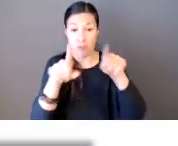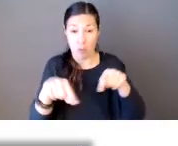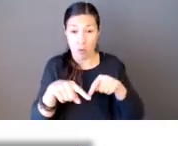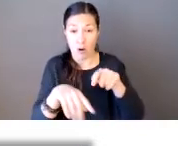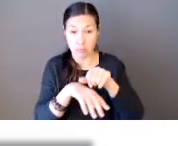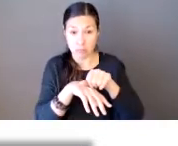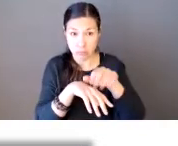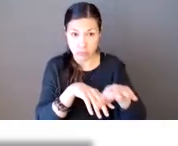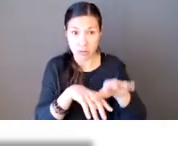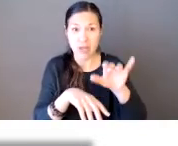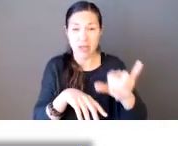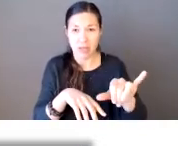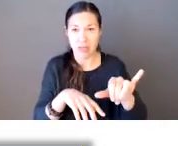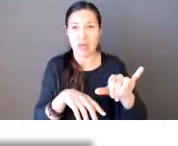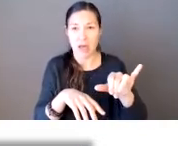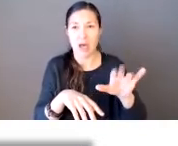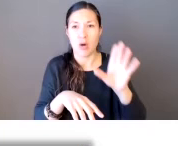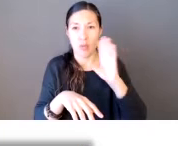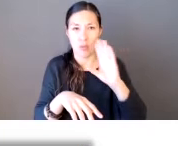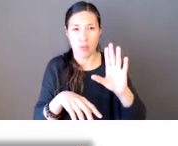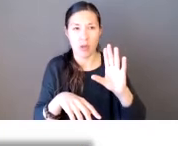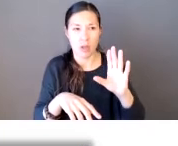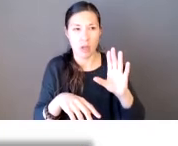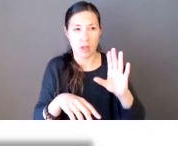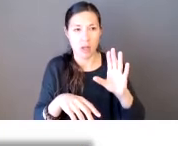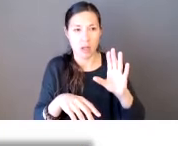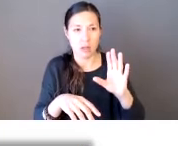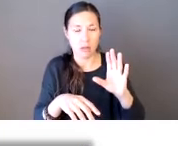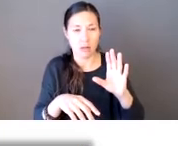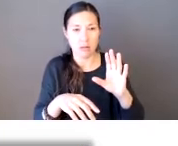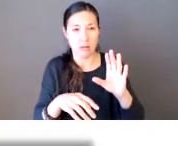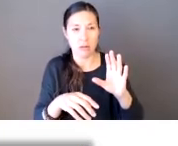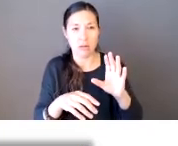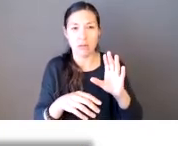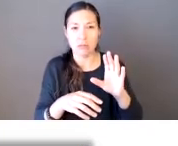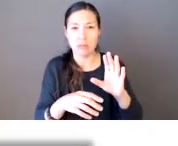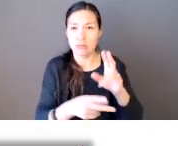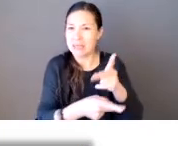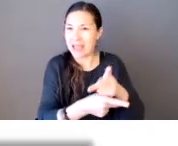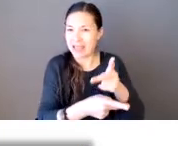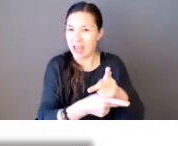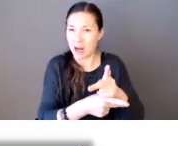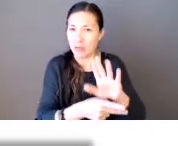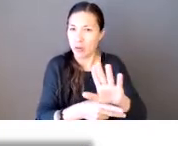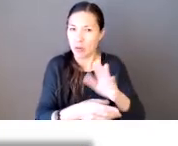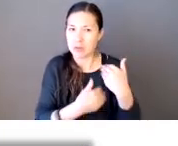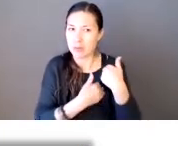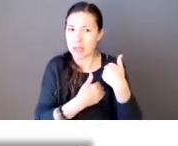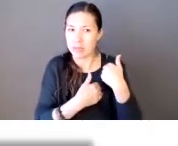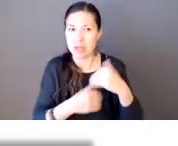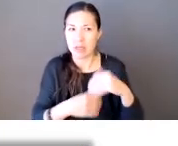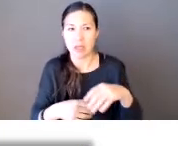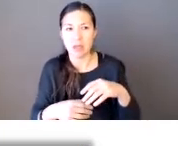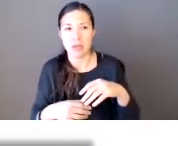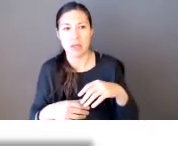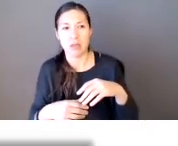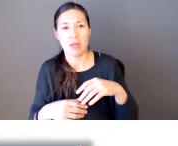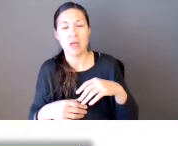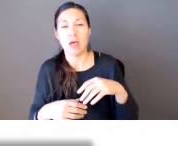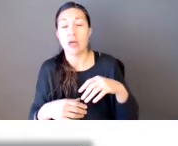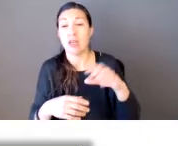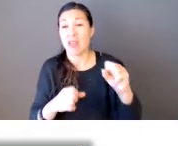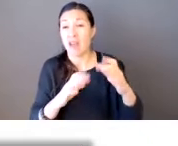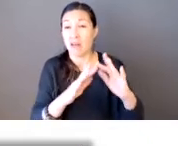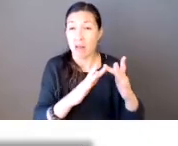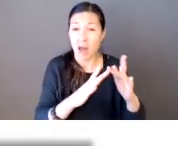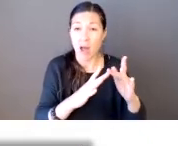the verbal and the written form, or if you submit through the online system. So it's important to know, do you want to file online? Do you want to